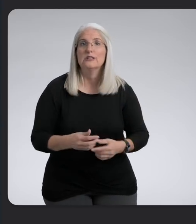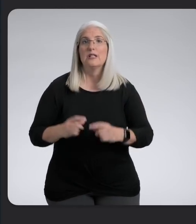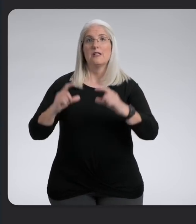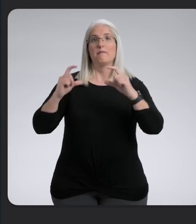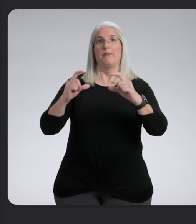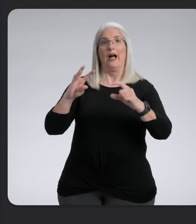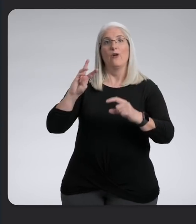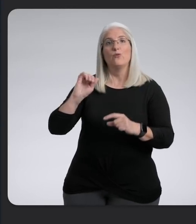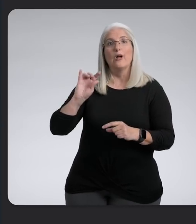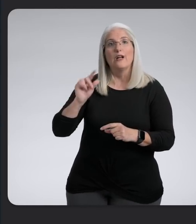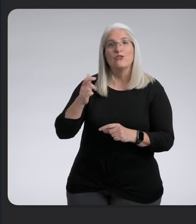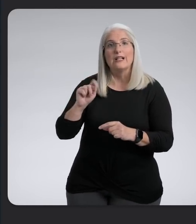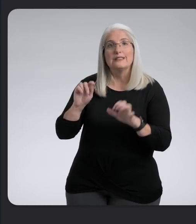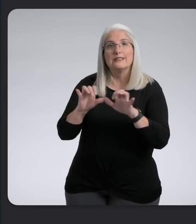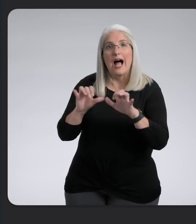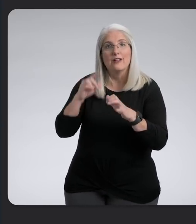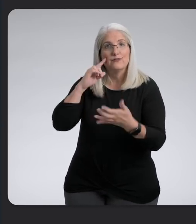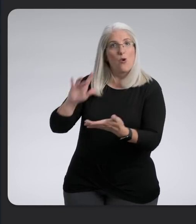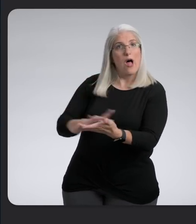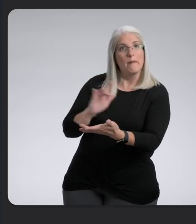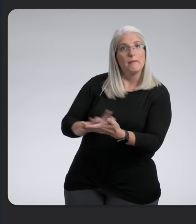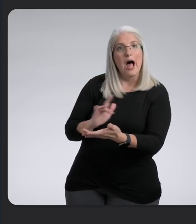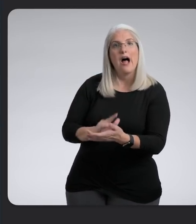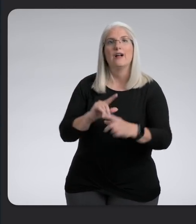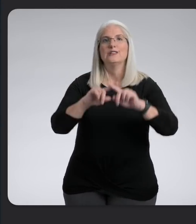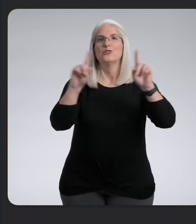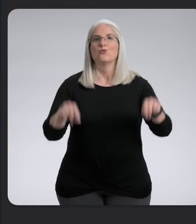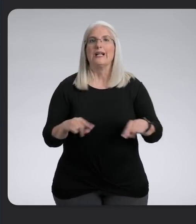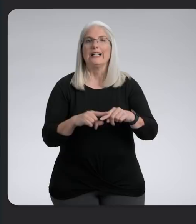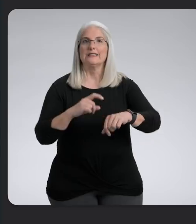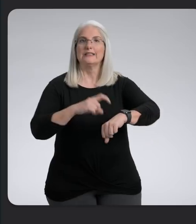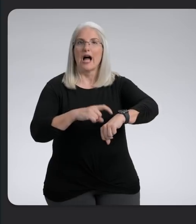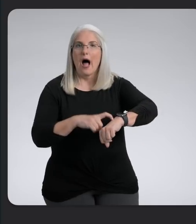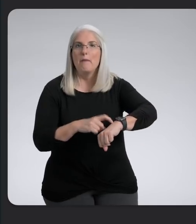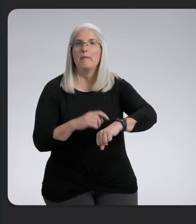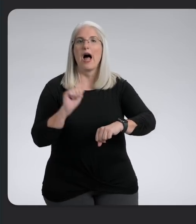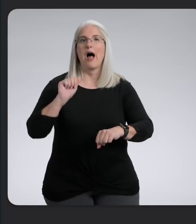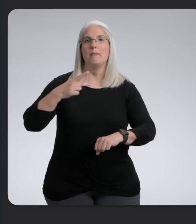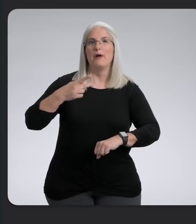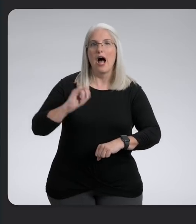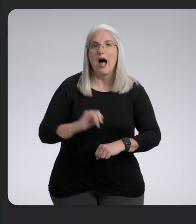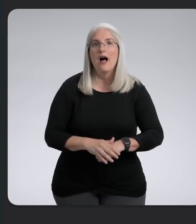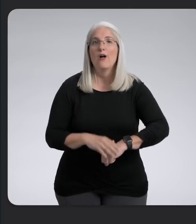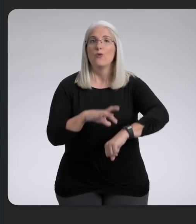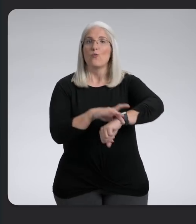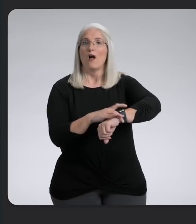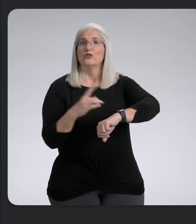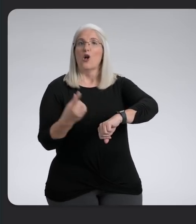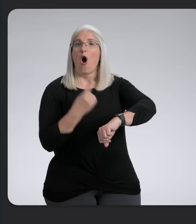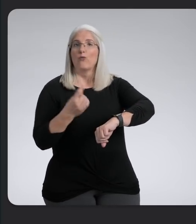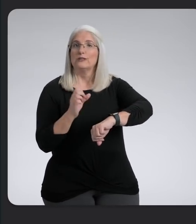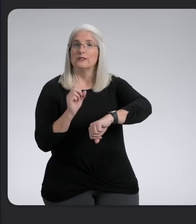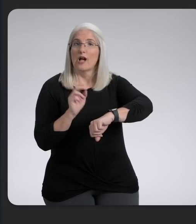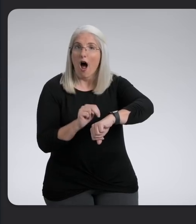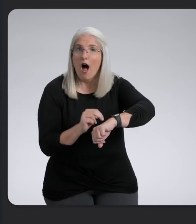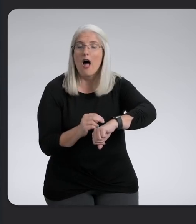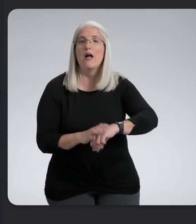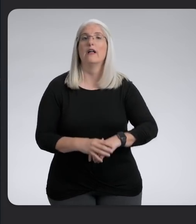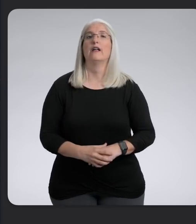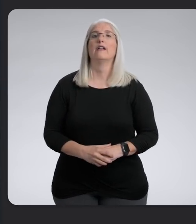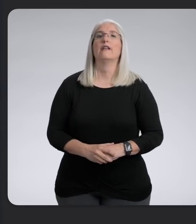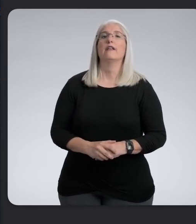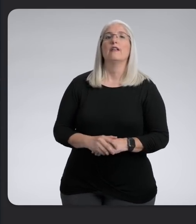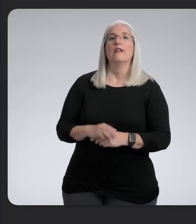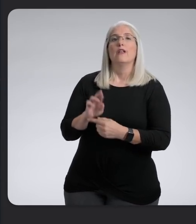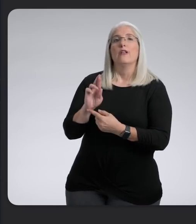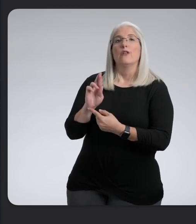Screen Time API, always-on apps for watchOS, new advanced rendering APIs in Reality Kit. And we've gone